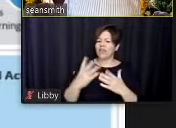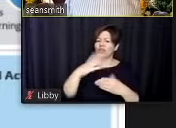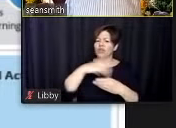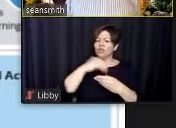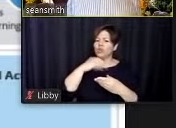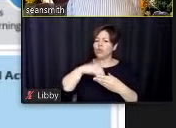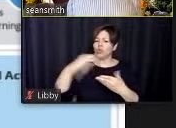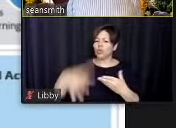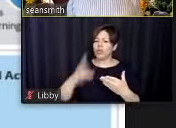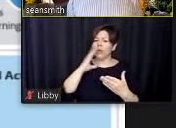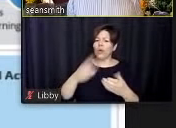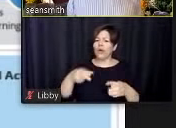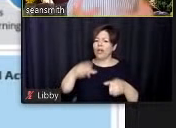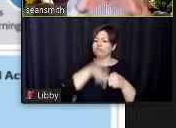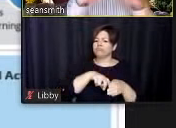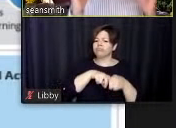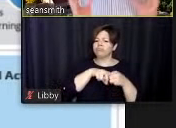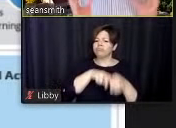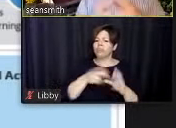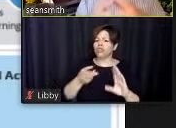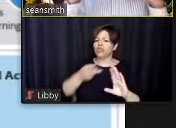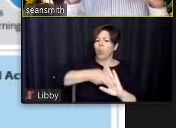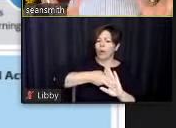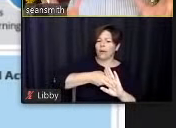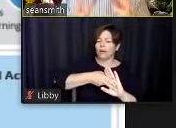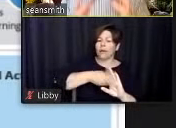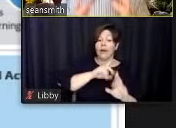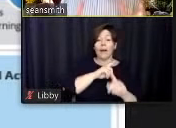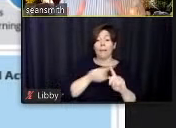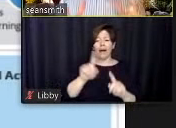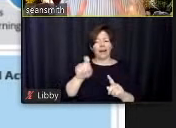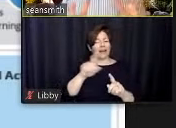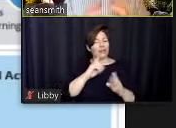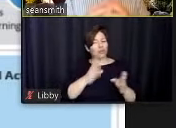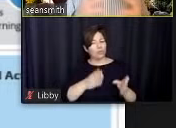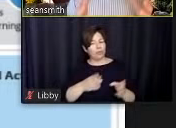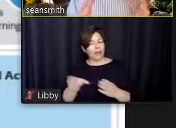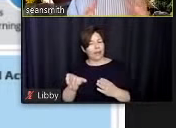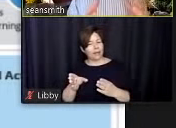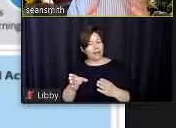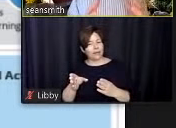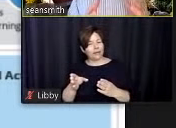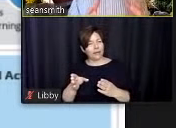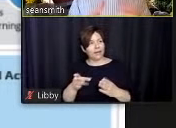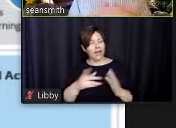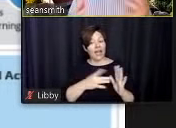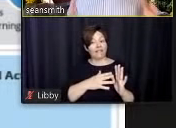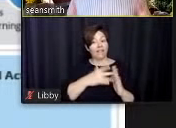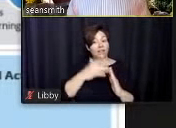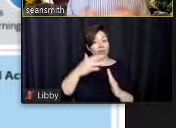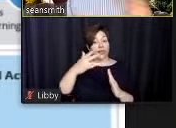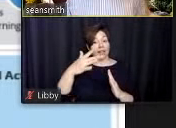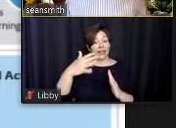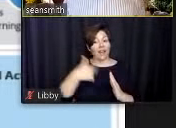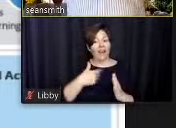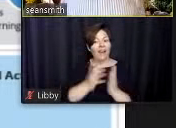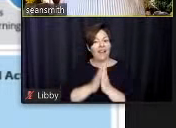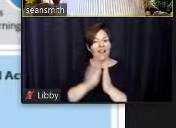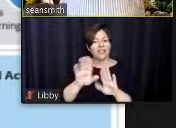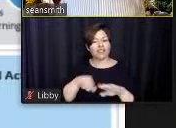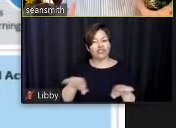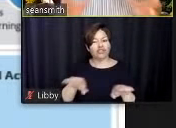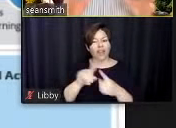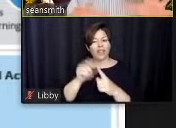They're just sitting in the back. But I need to map out and plan that somewhere along the lines, I'm going to ask the child to bike